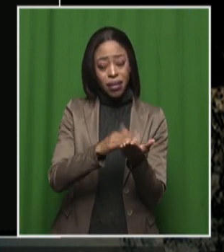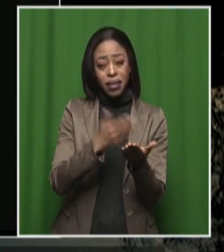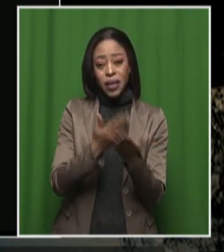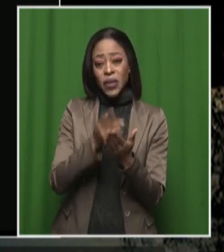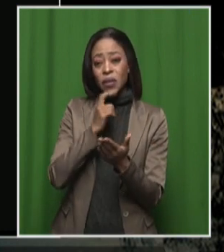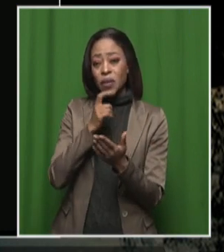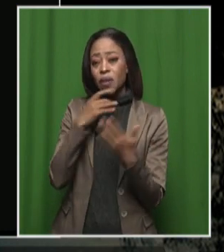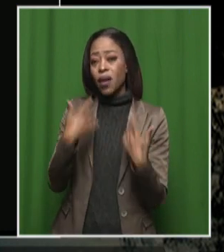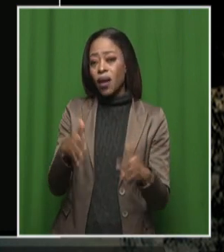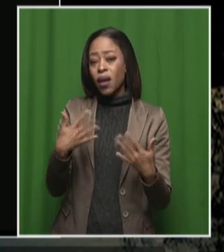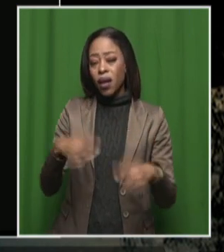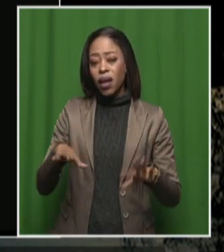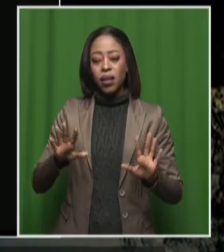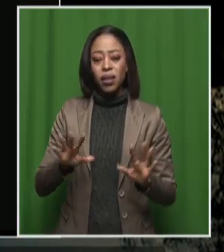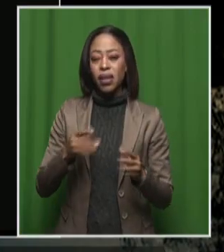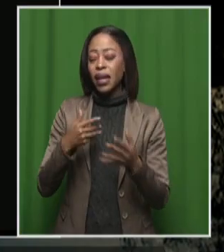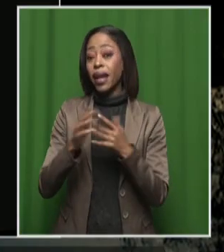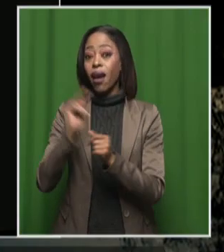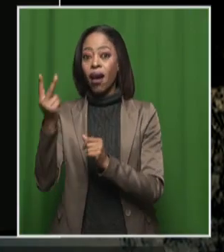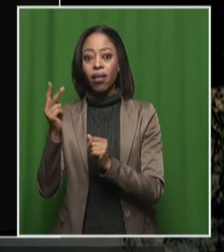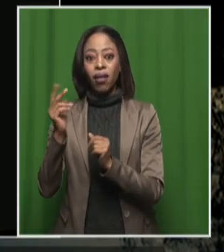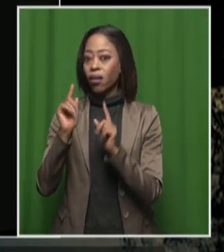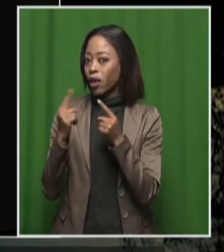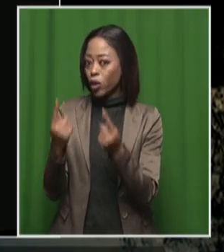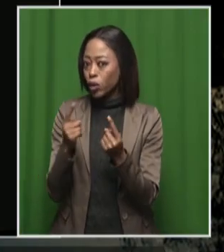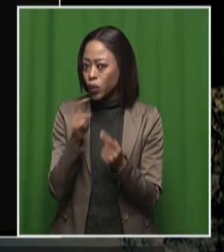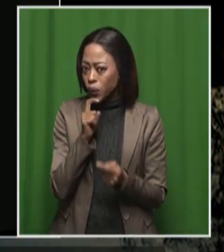medium weight fabric, not just on any other garment?